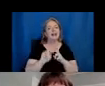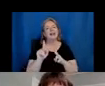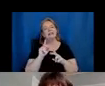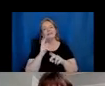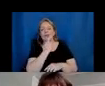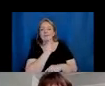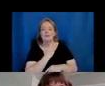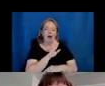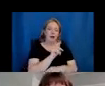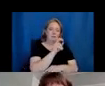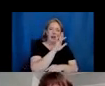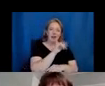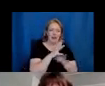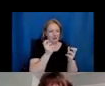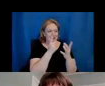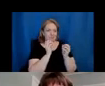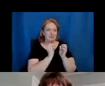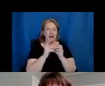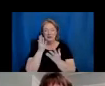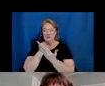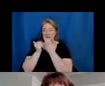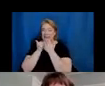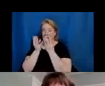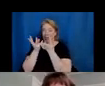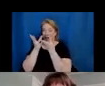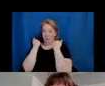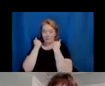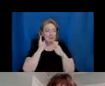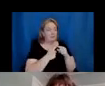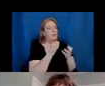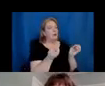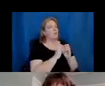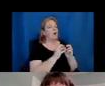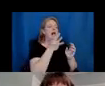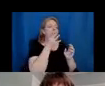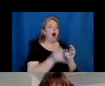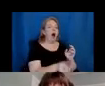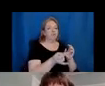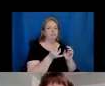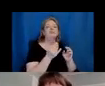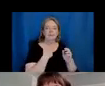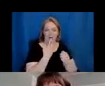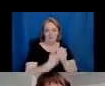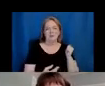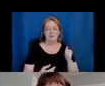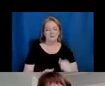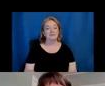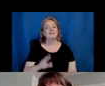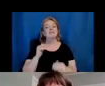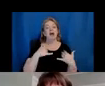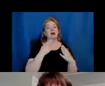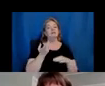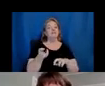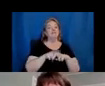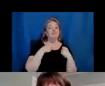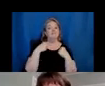craving something more savory to balance out all those sweets. As we approach the New Jersey and New York border, we'll explore the Van